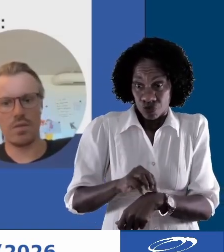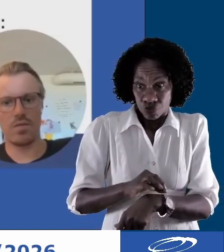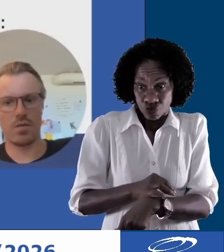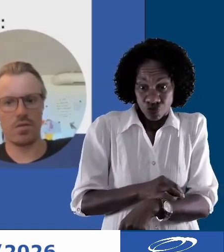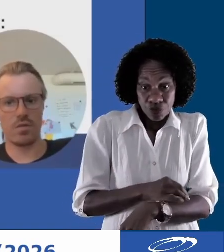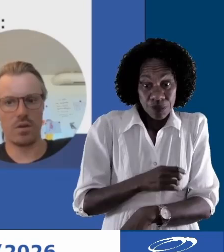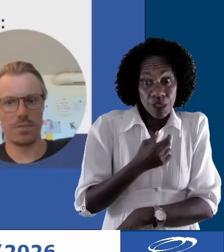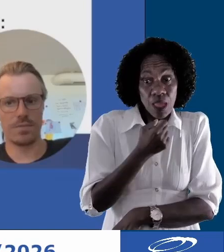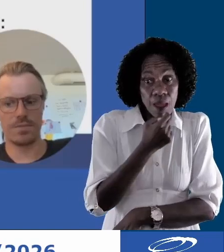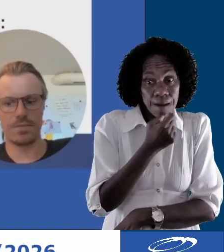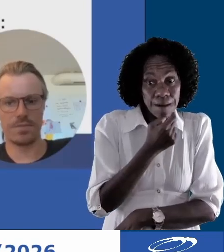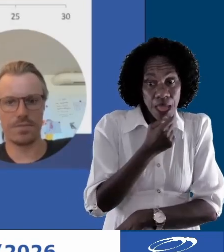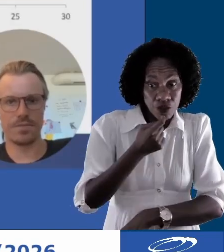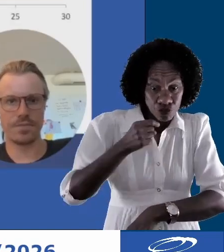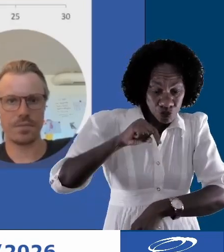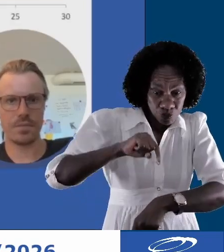the flowing fluid.